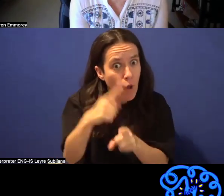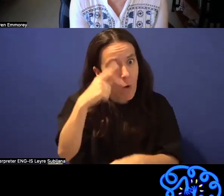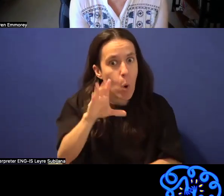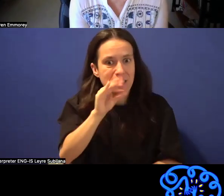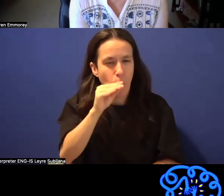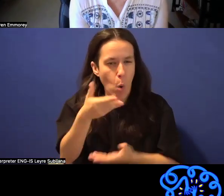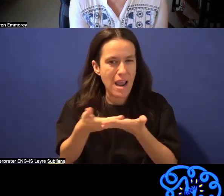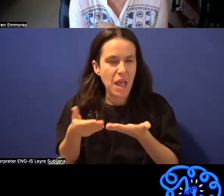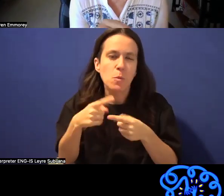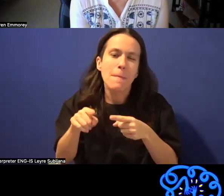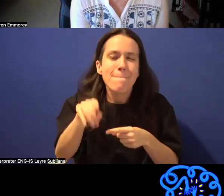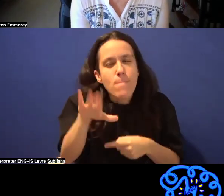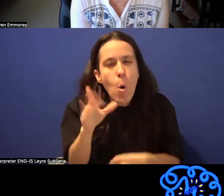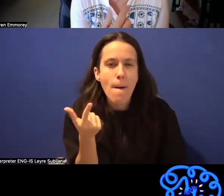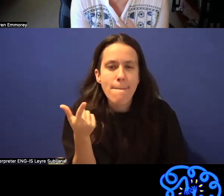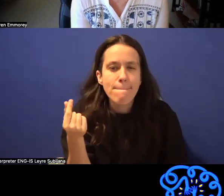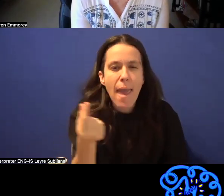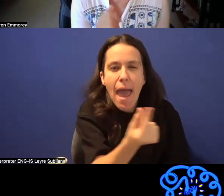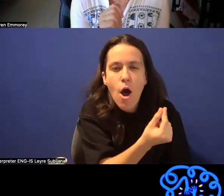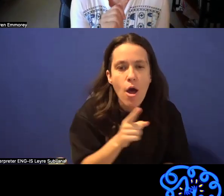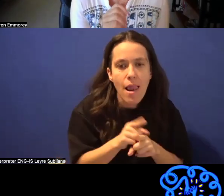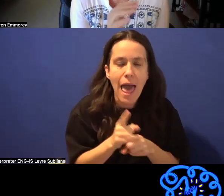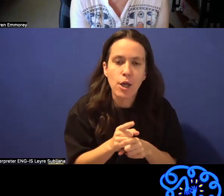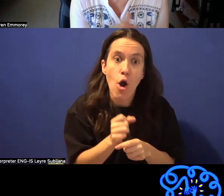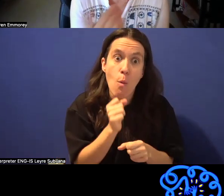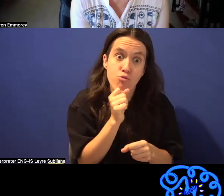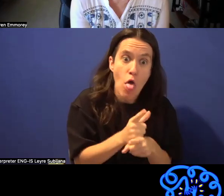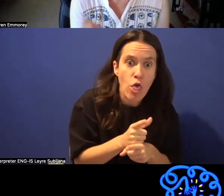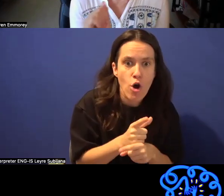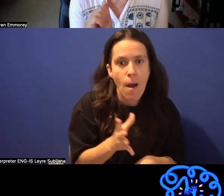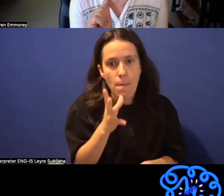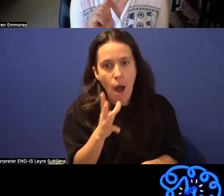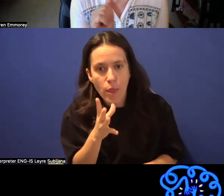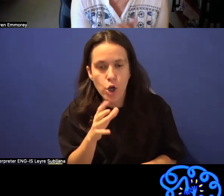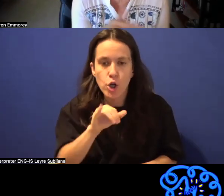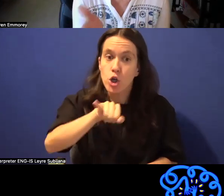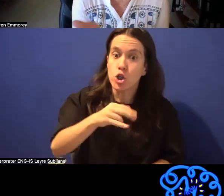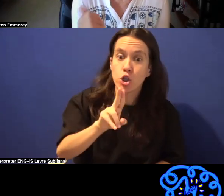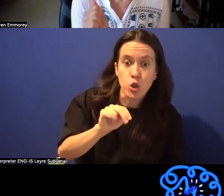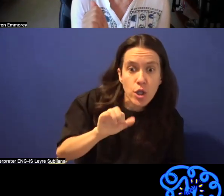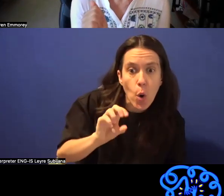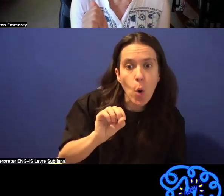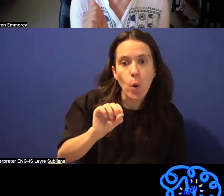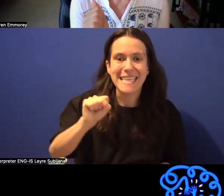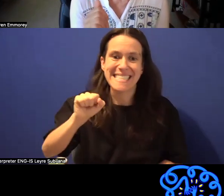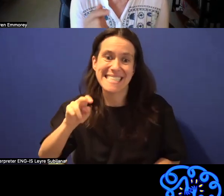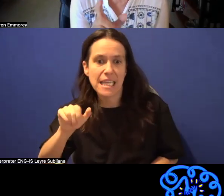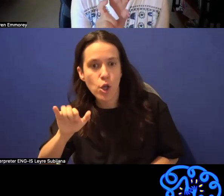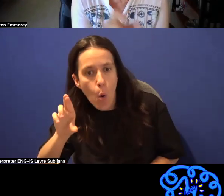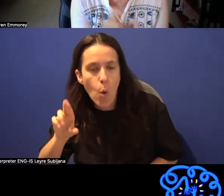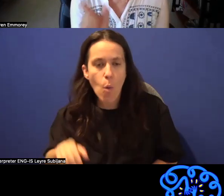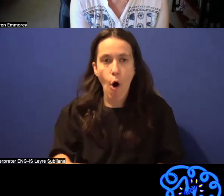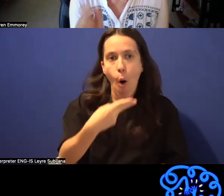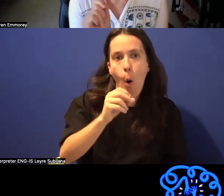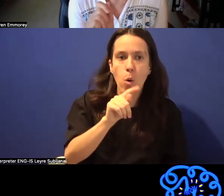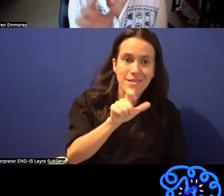be mostly in pairs, things like brother, mother, junior, senior, hotel, motel. Mostly